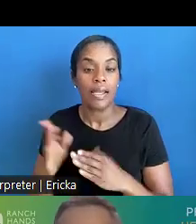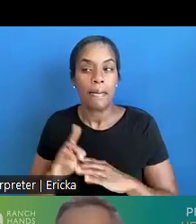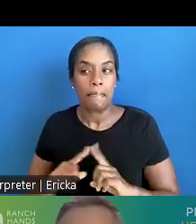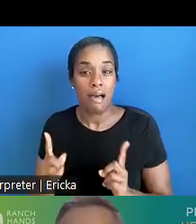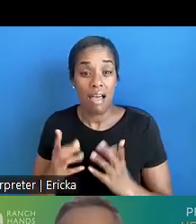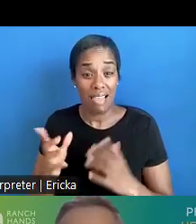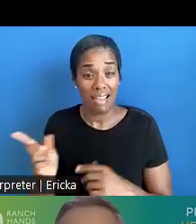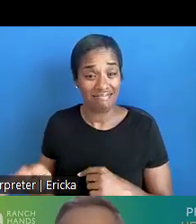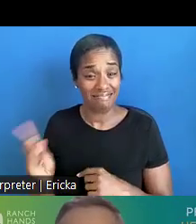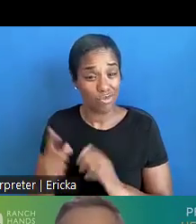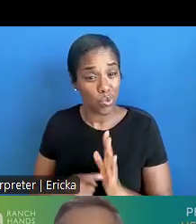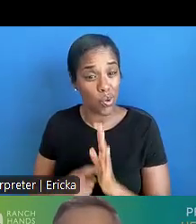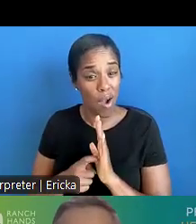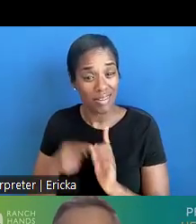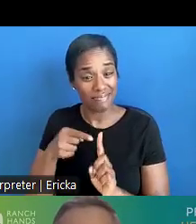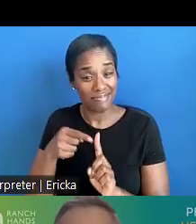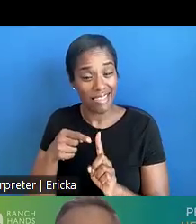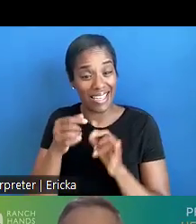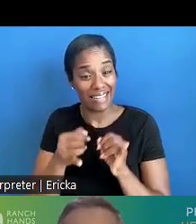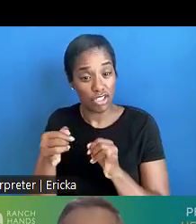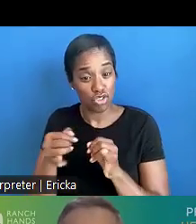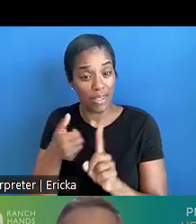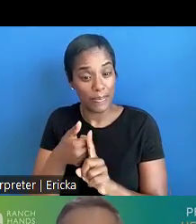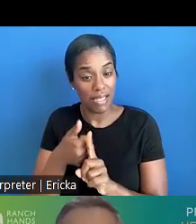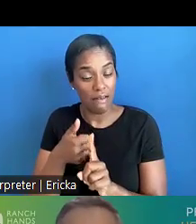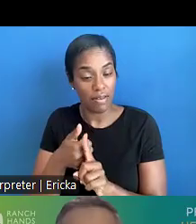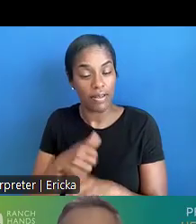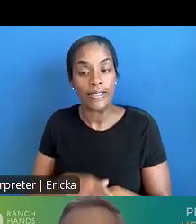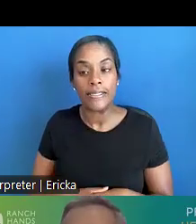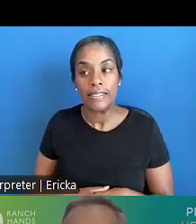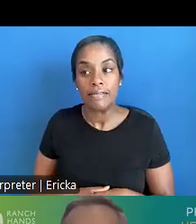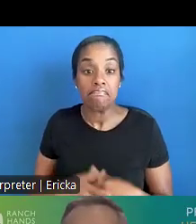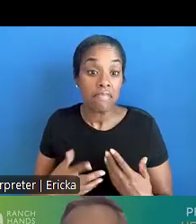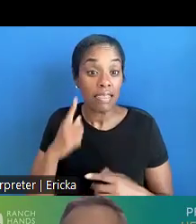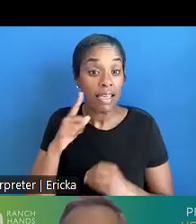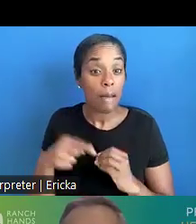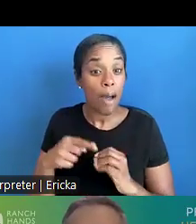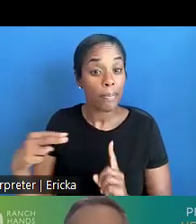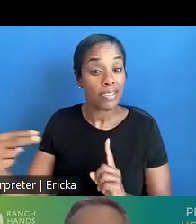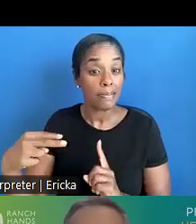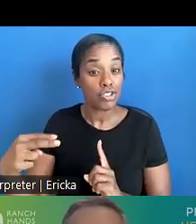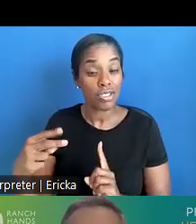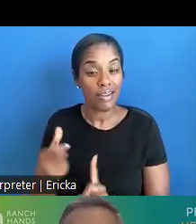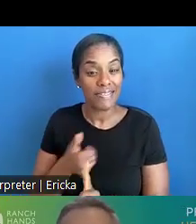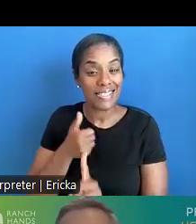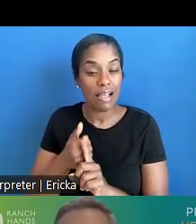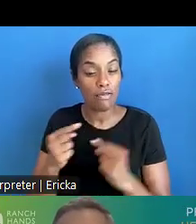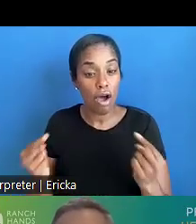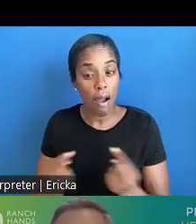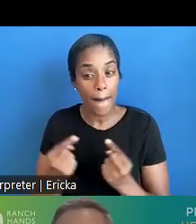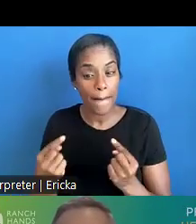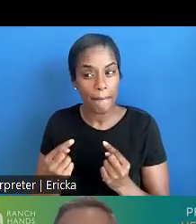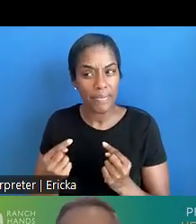this requires the individual. And if you think about it from the perspective of, say, self-harm, for example, well, that's an